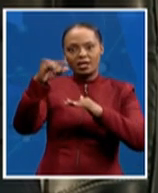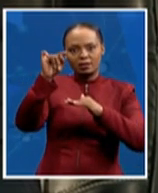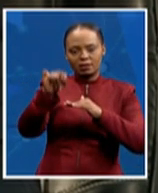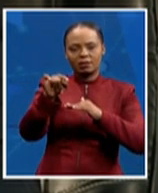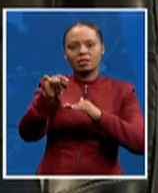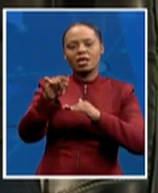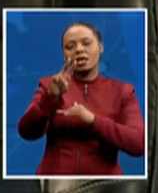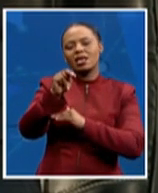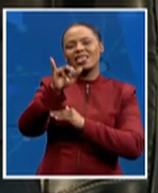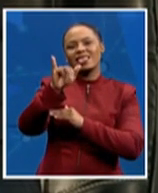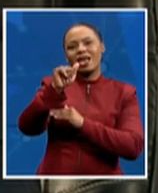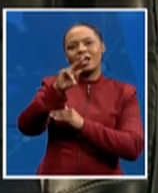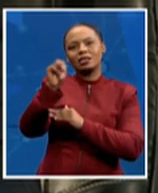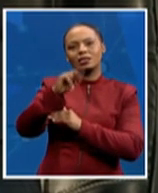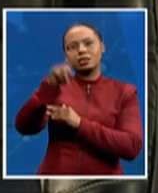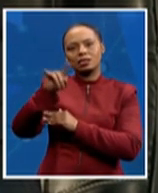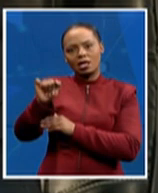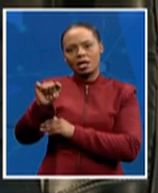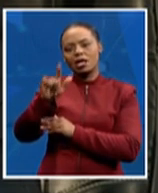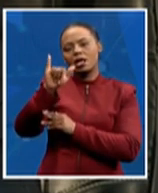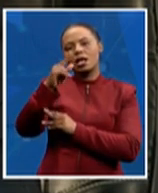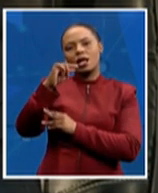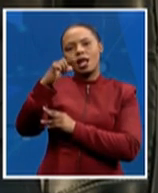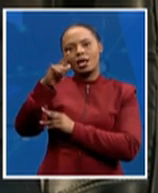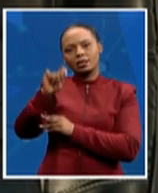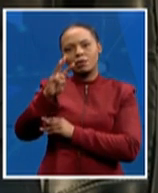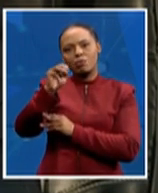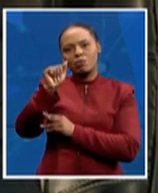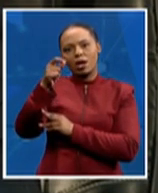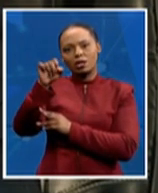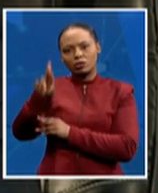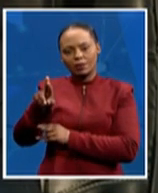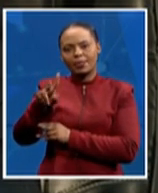Titanium Dioxide, which is a pigment